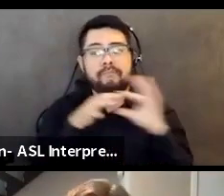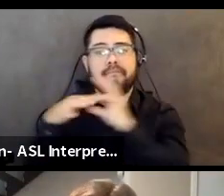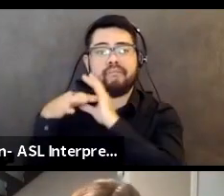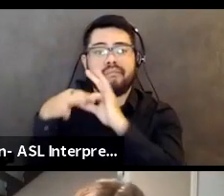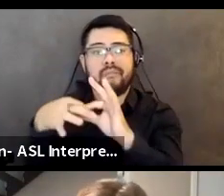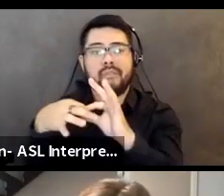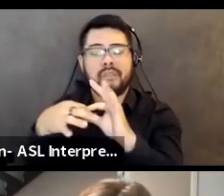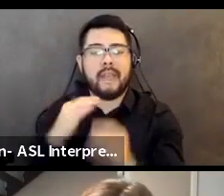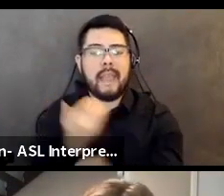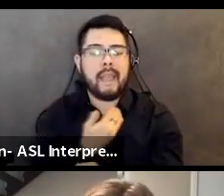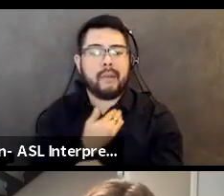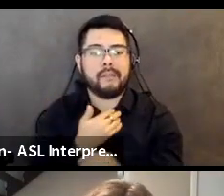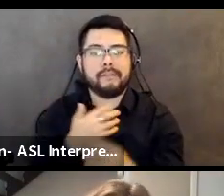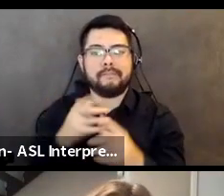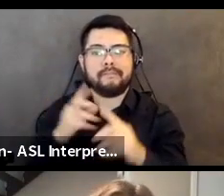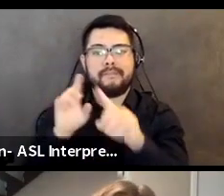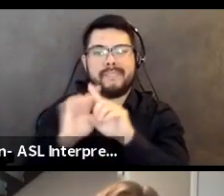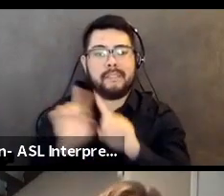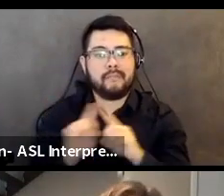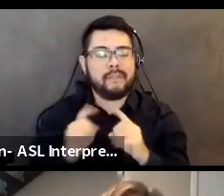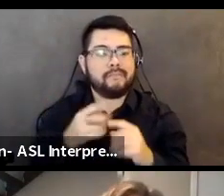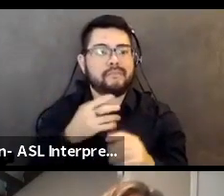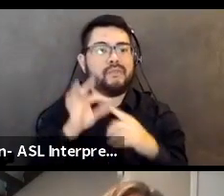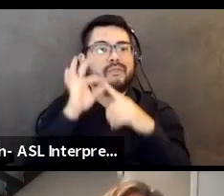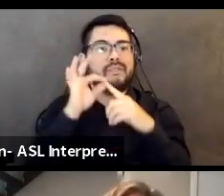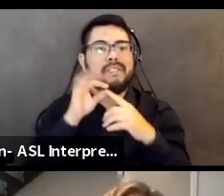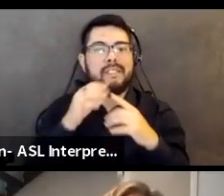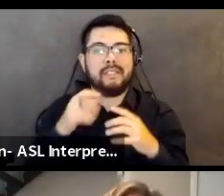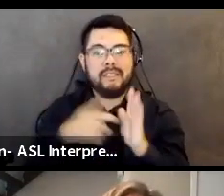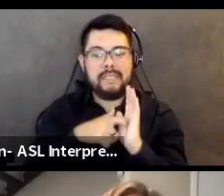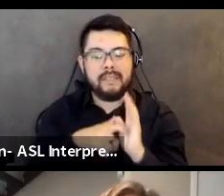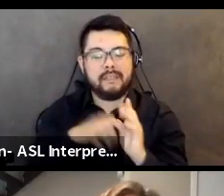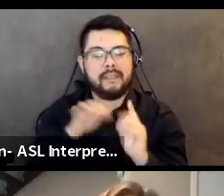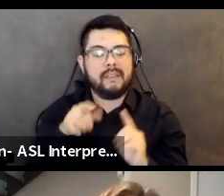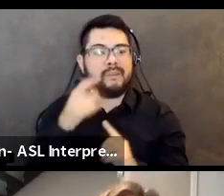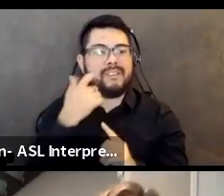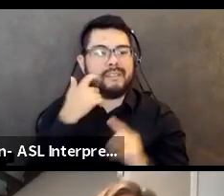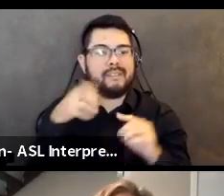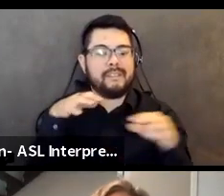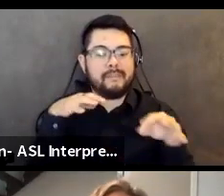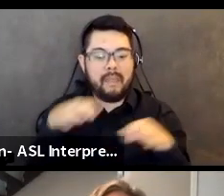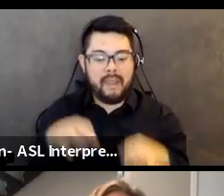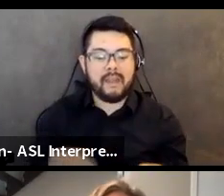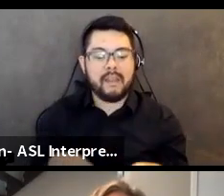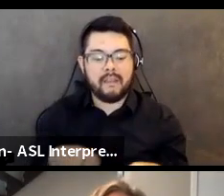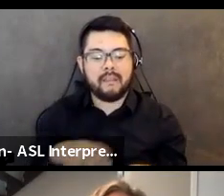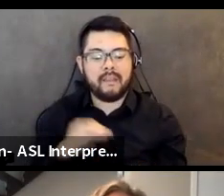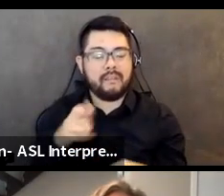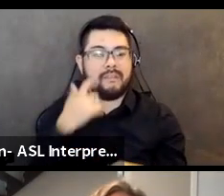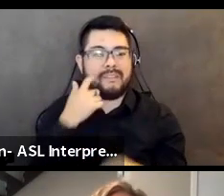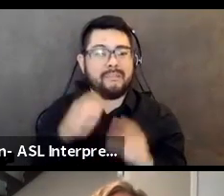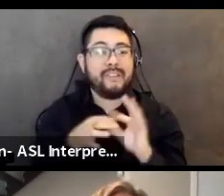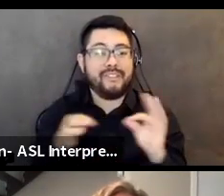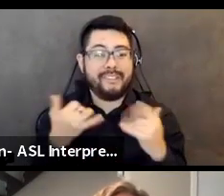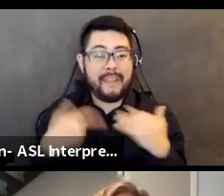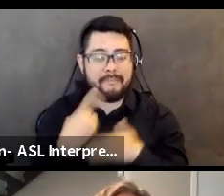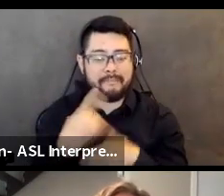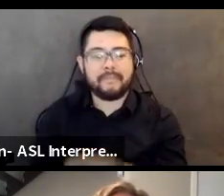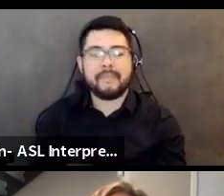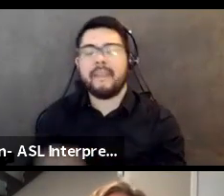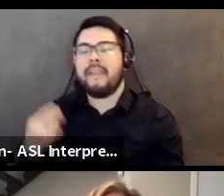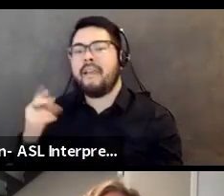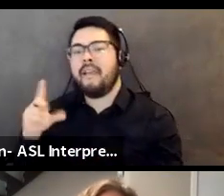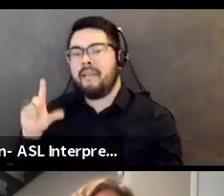uh the deferred needs that we've spent some time you've spent time educating us on and that you've mentioned today yeah certainly thank